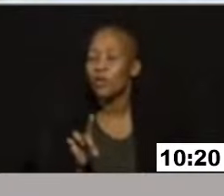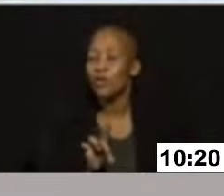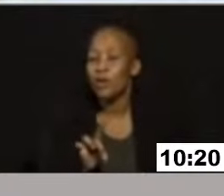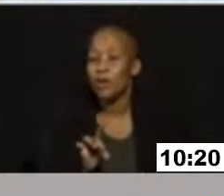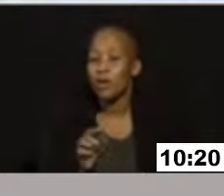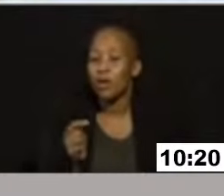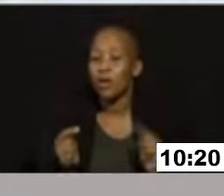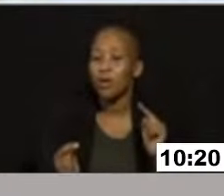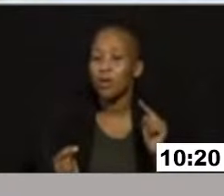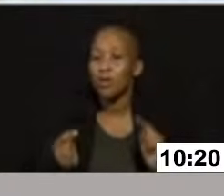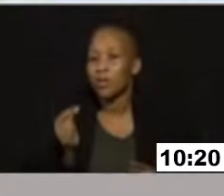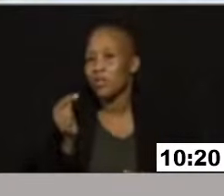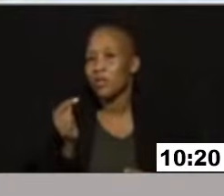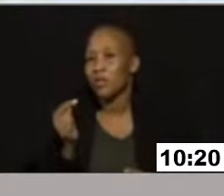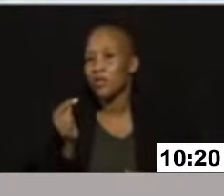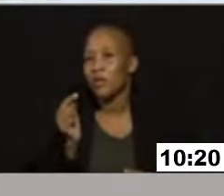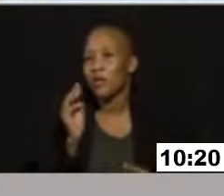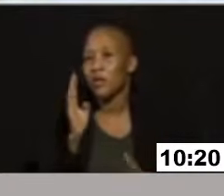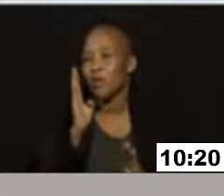without merit.